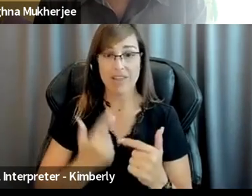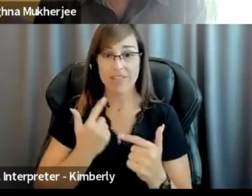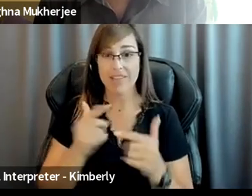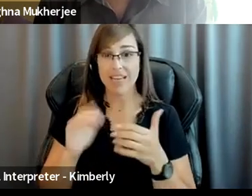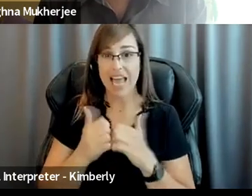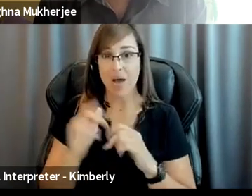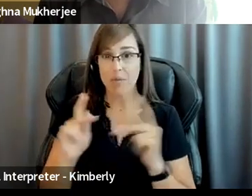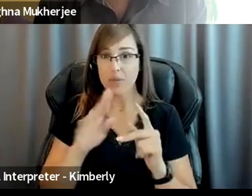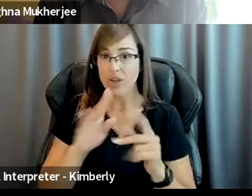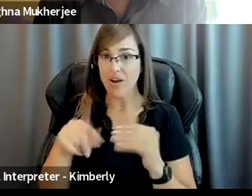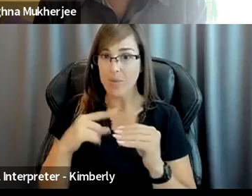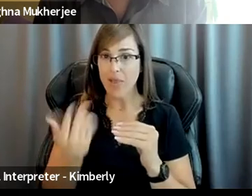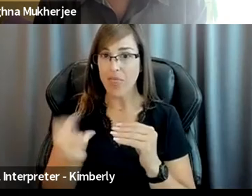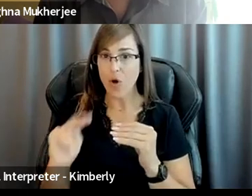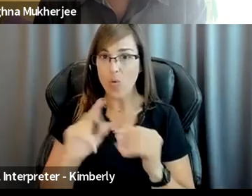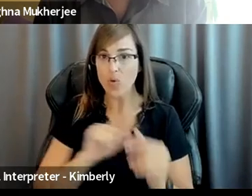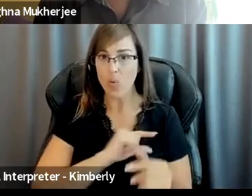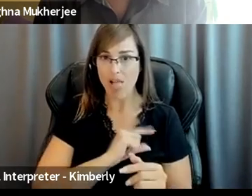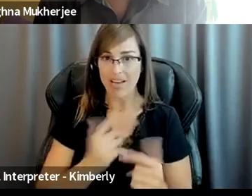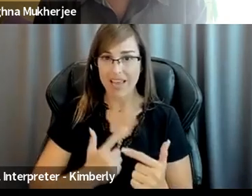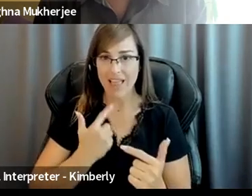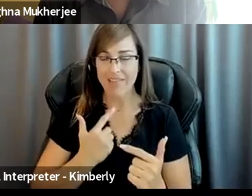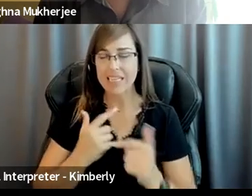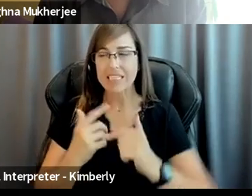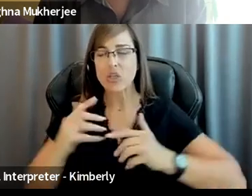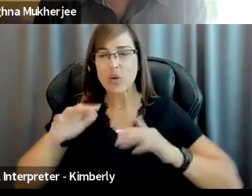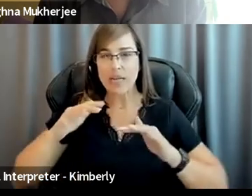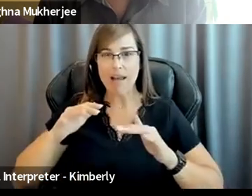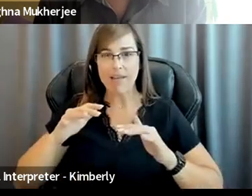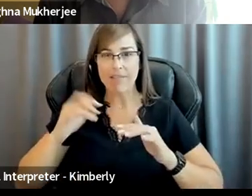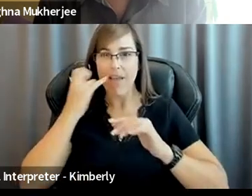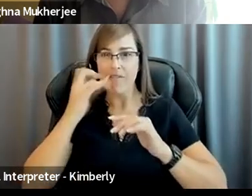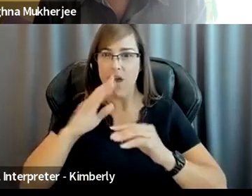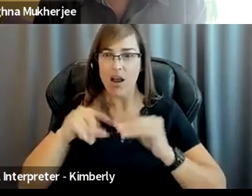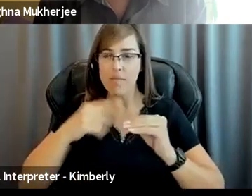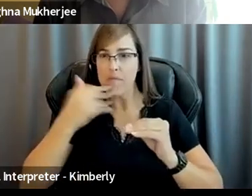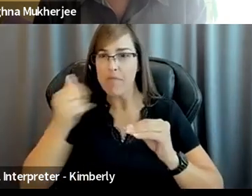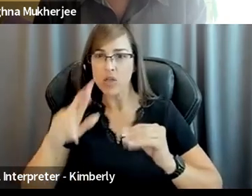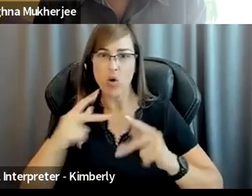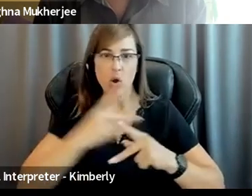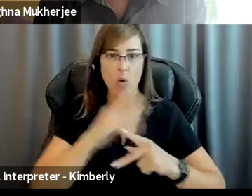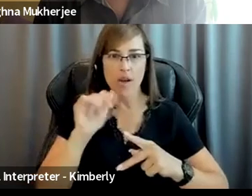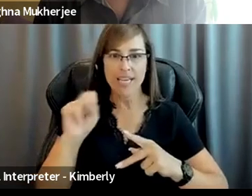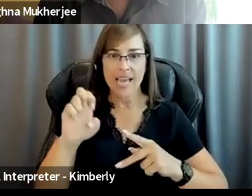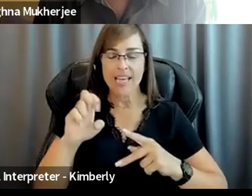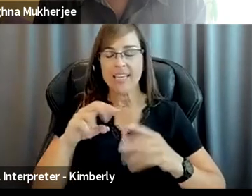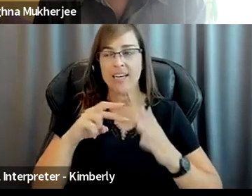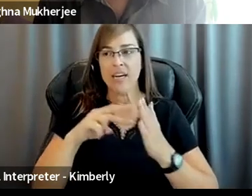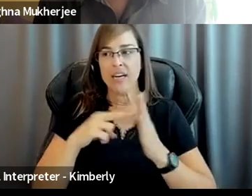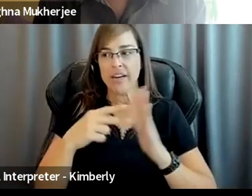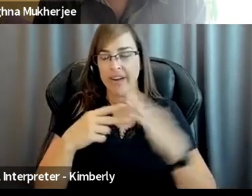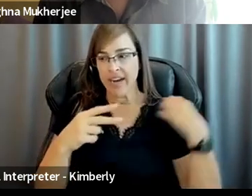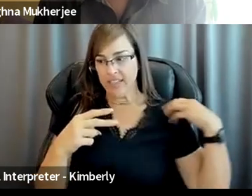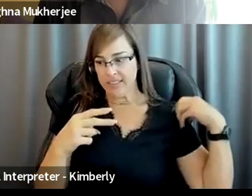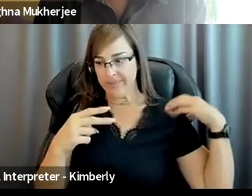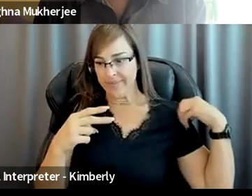about their own quality of life. So it's sort of whether you're talking about best case or worst case defined,